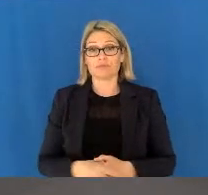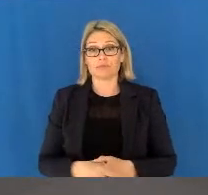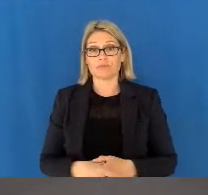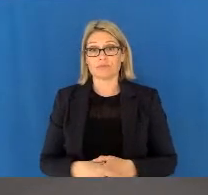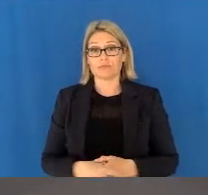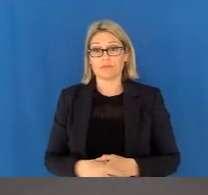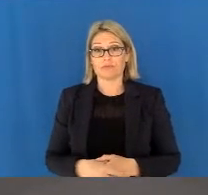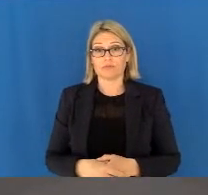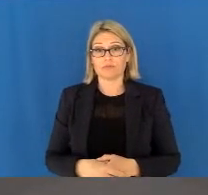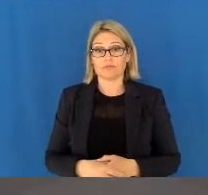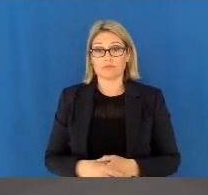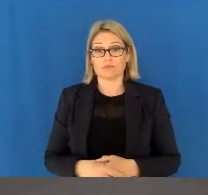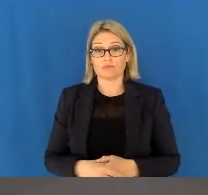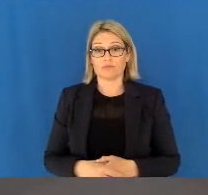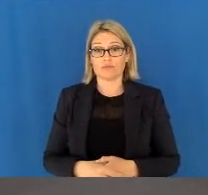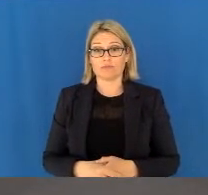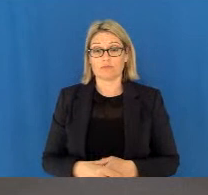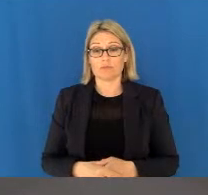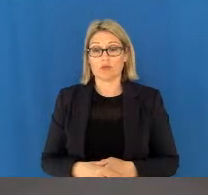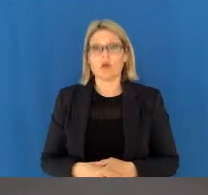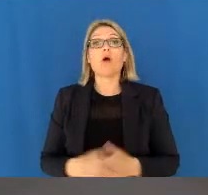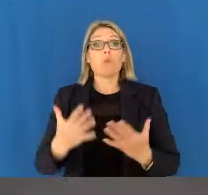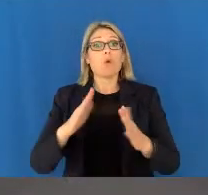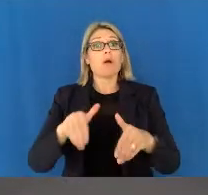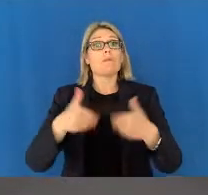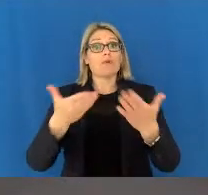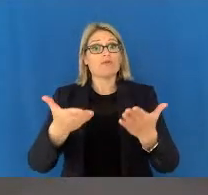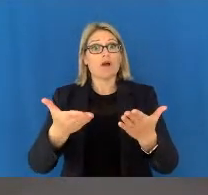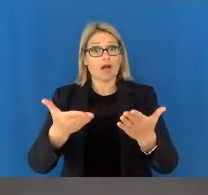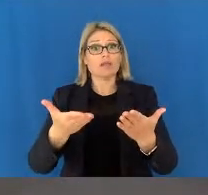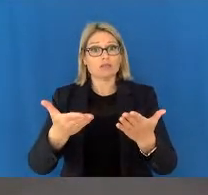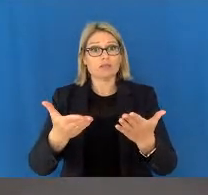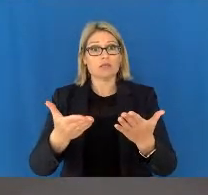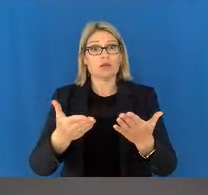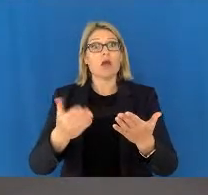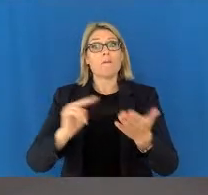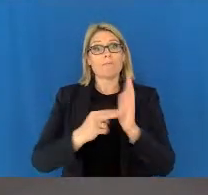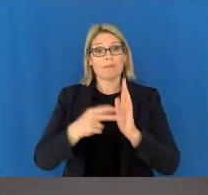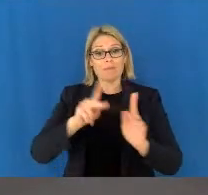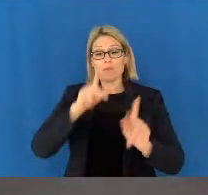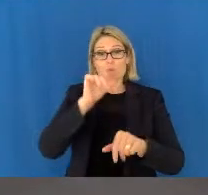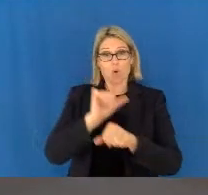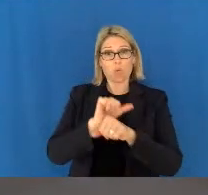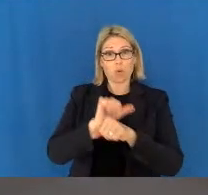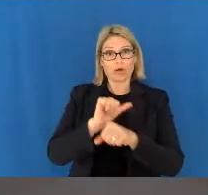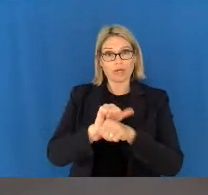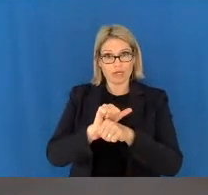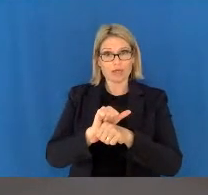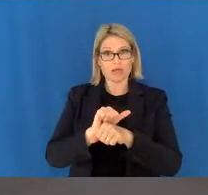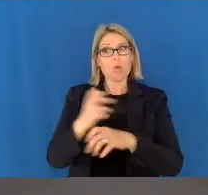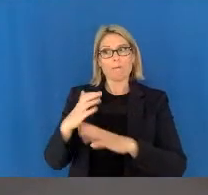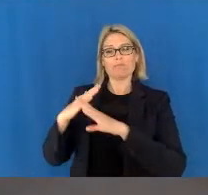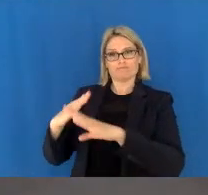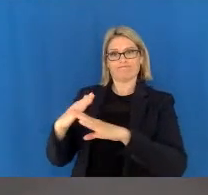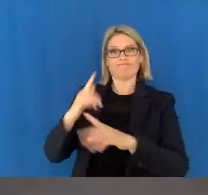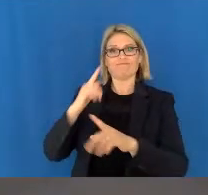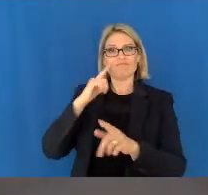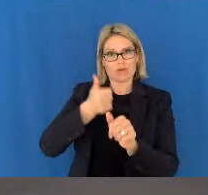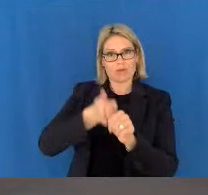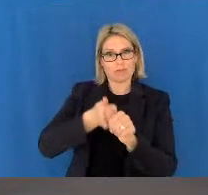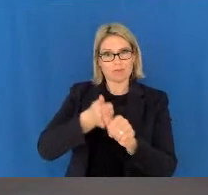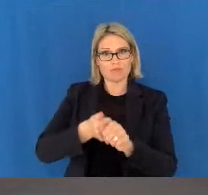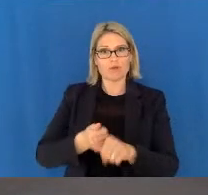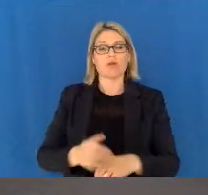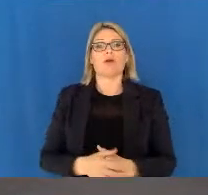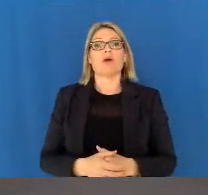several levels of protection for our operational work. So we want to continue for now to have a